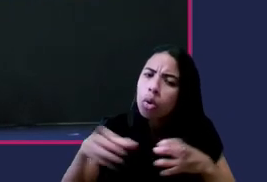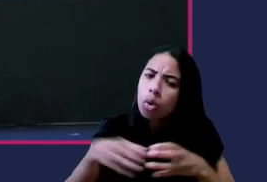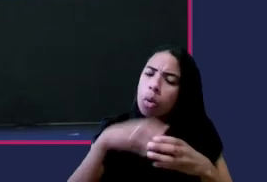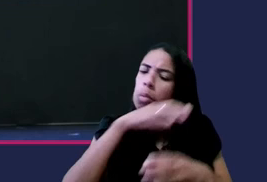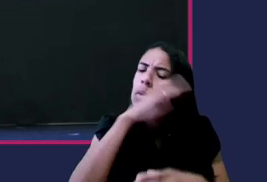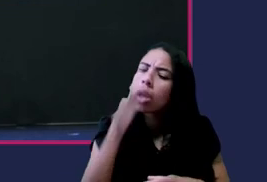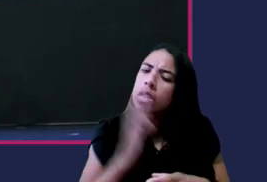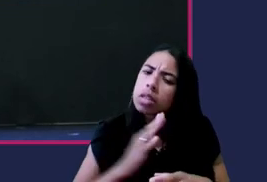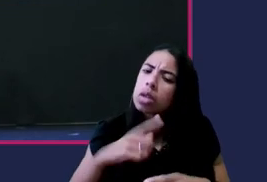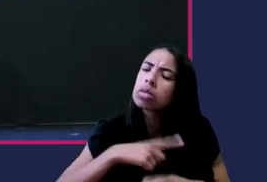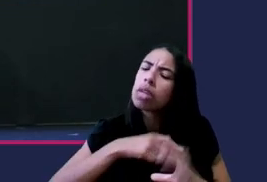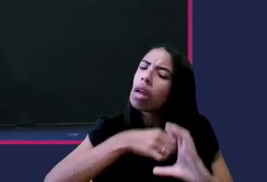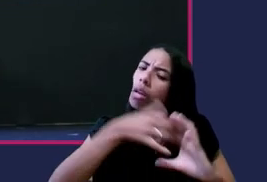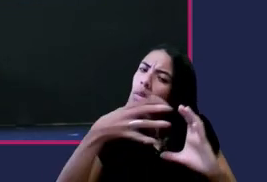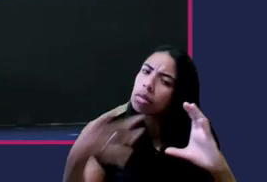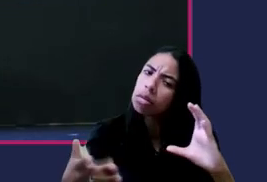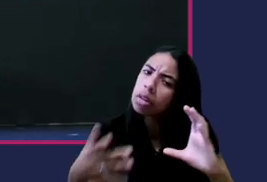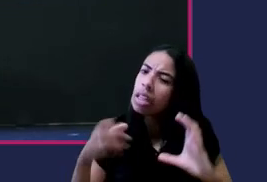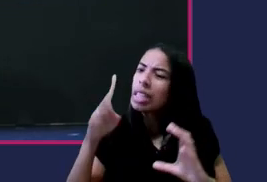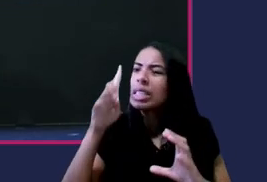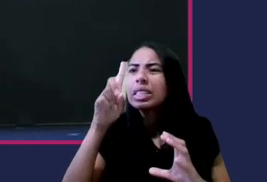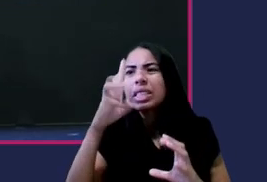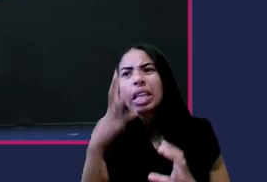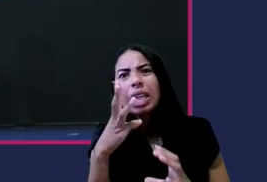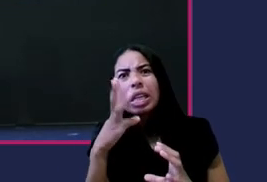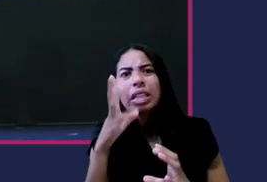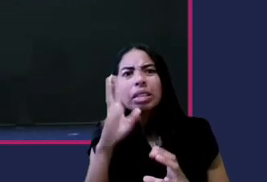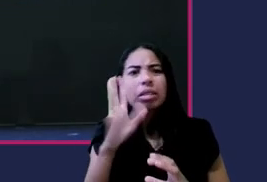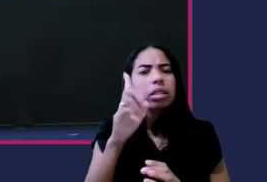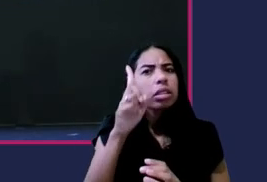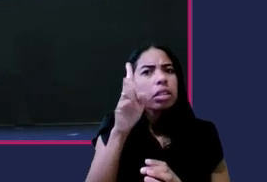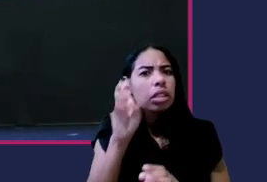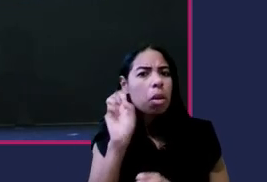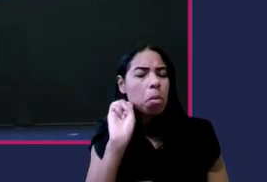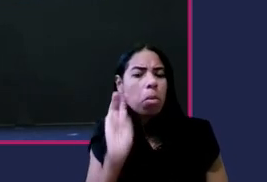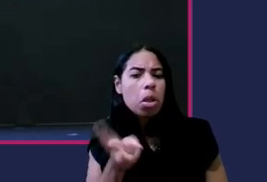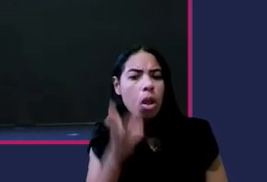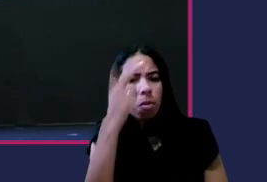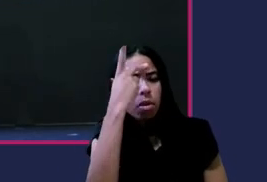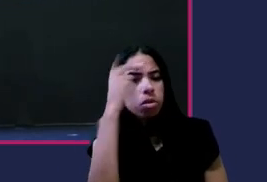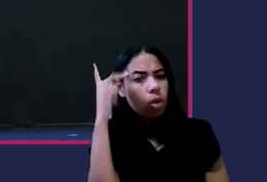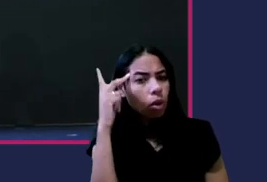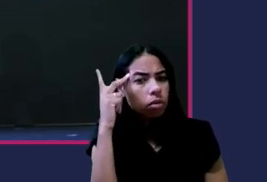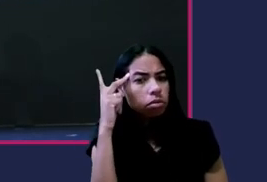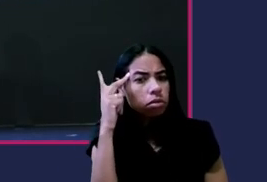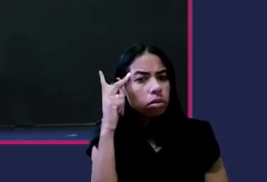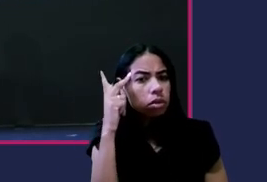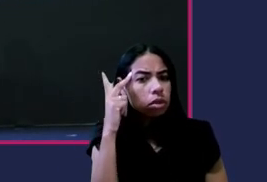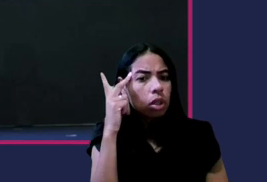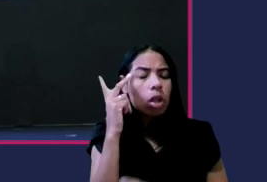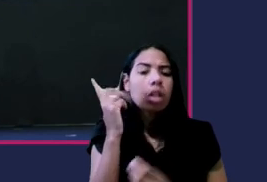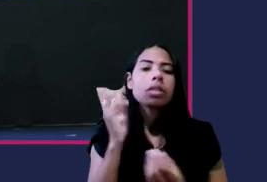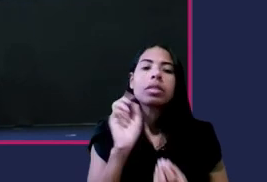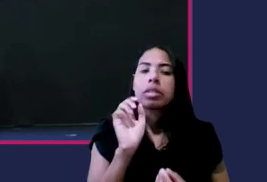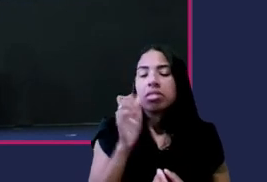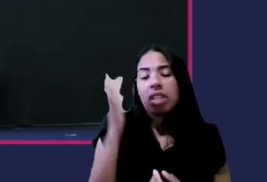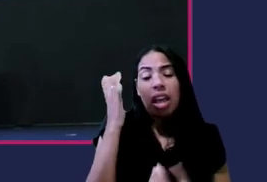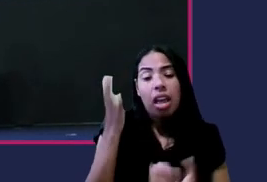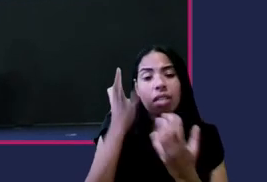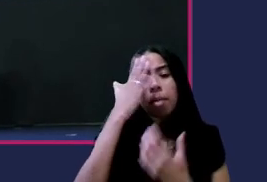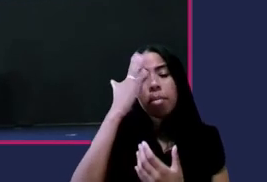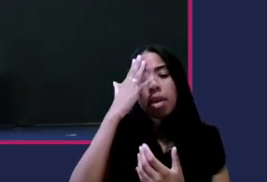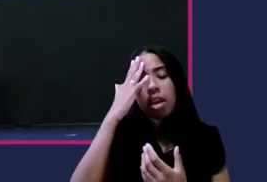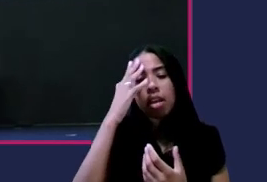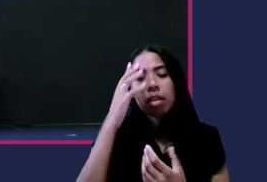to extract this group of Brazilians from the shadows, from invisibility. And I want to